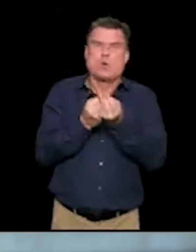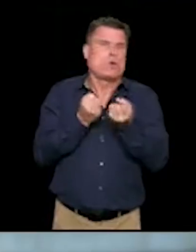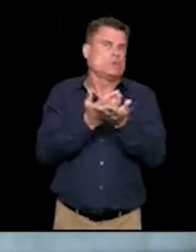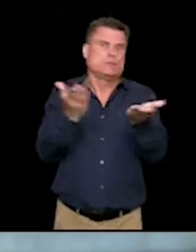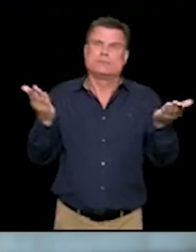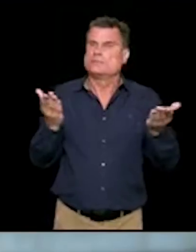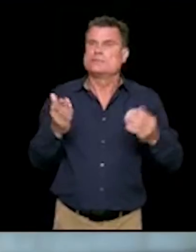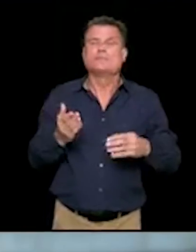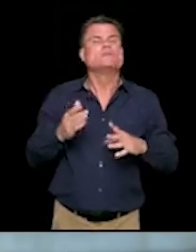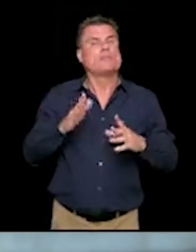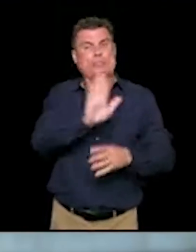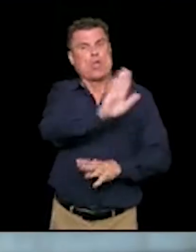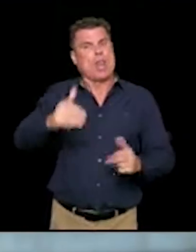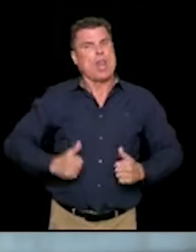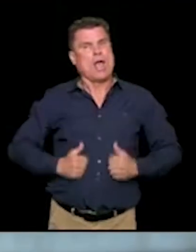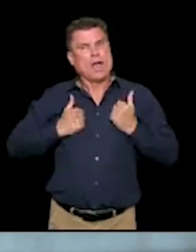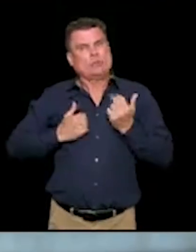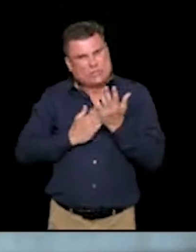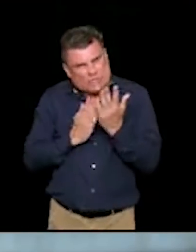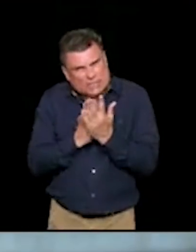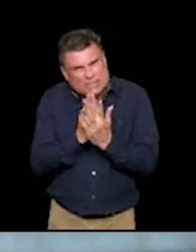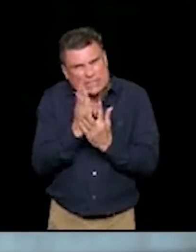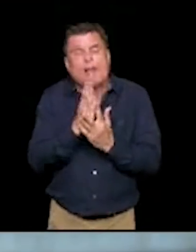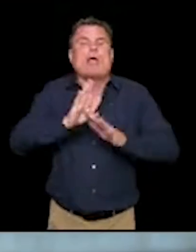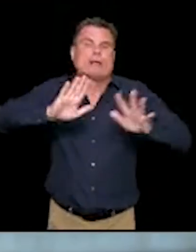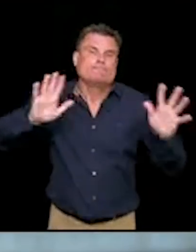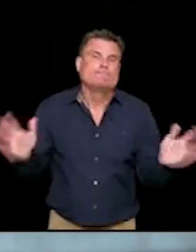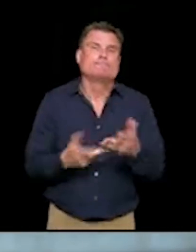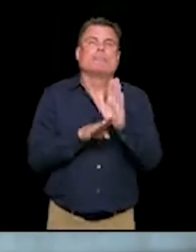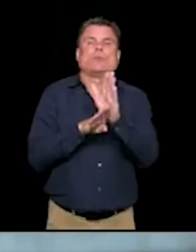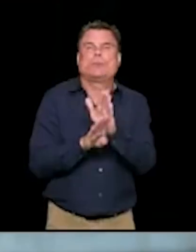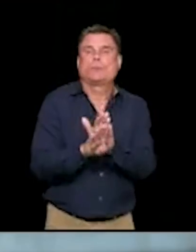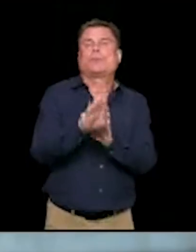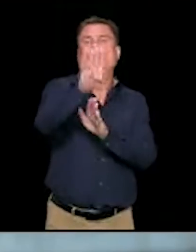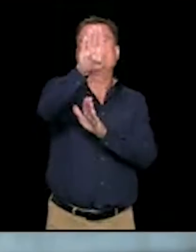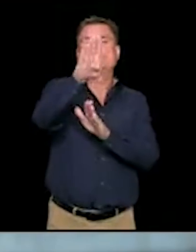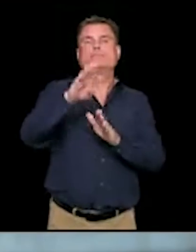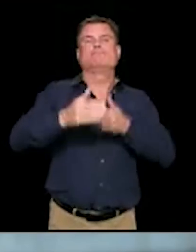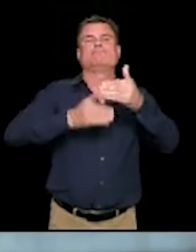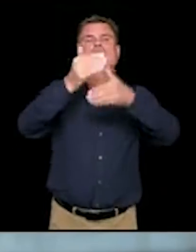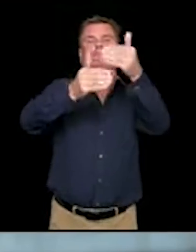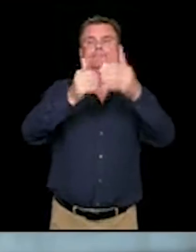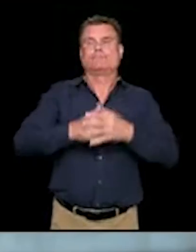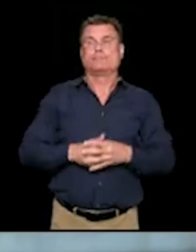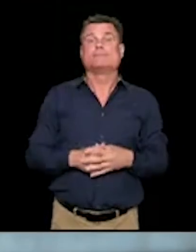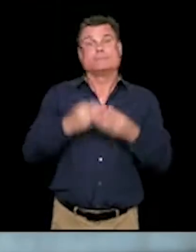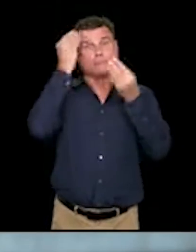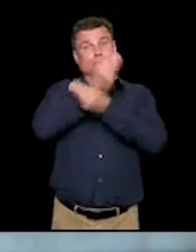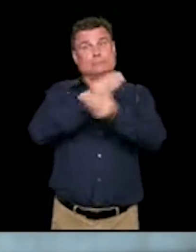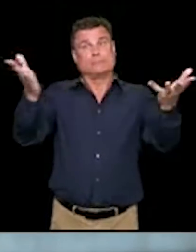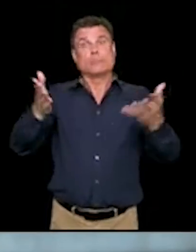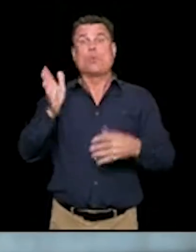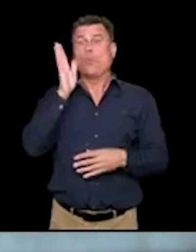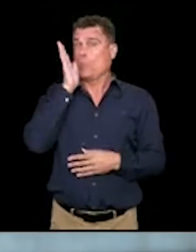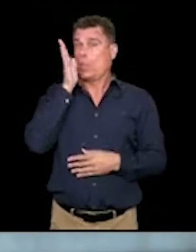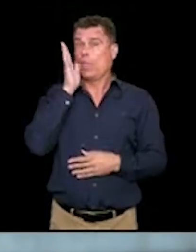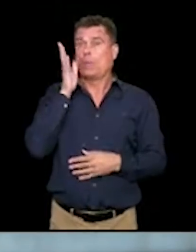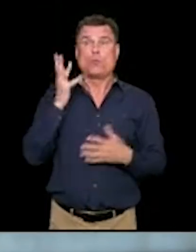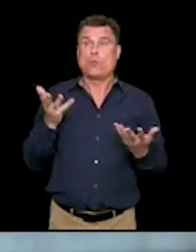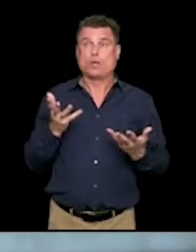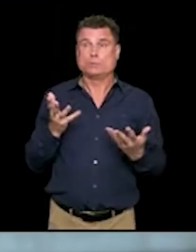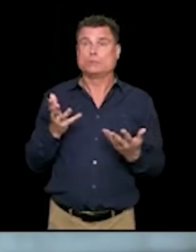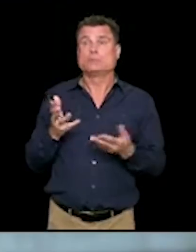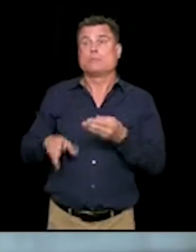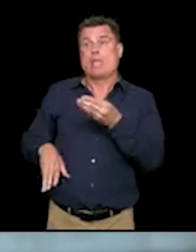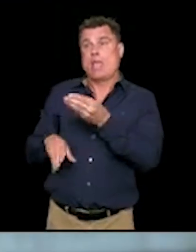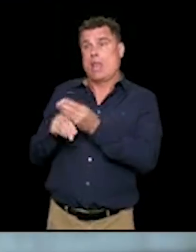are taking a historic step forward to making that a reality for youth struggling with addiction across BC. With these 123